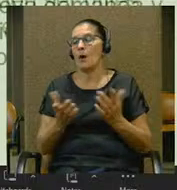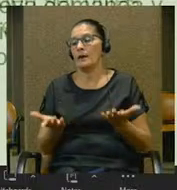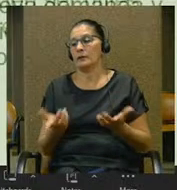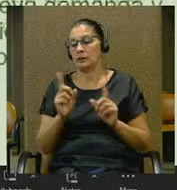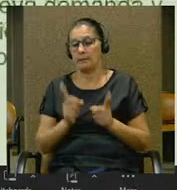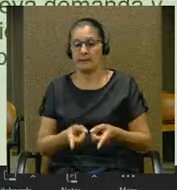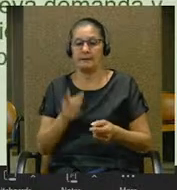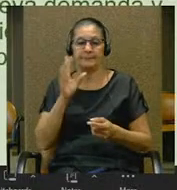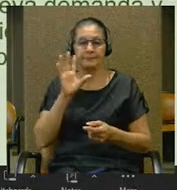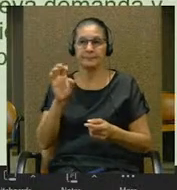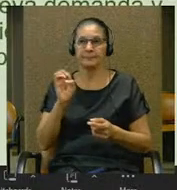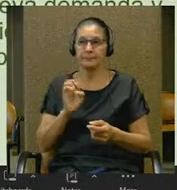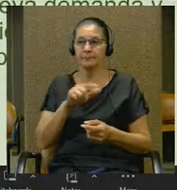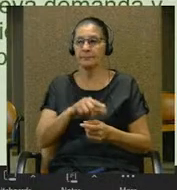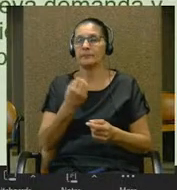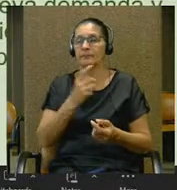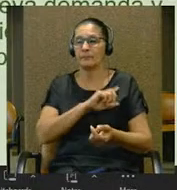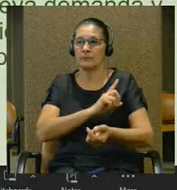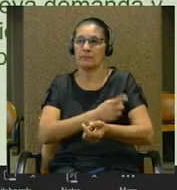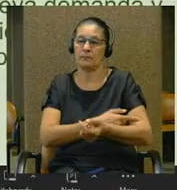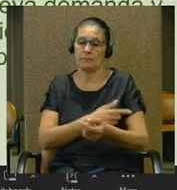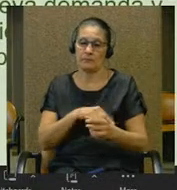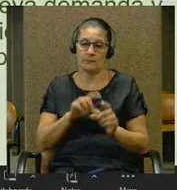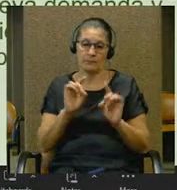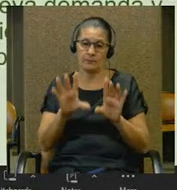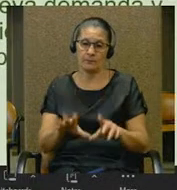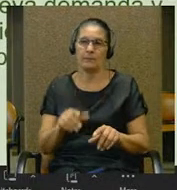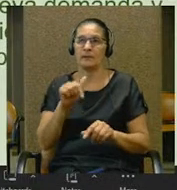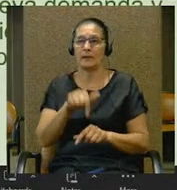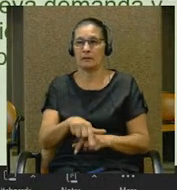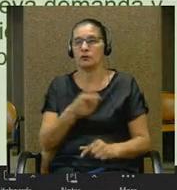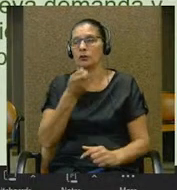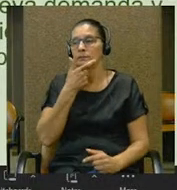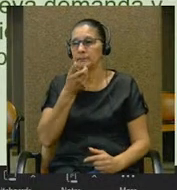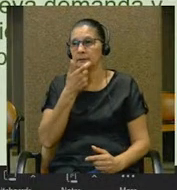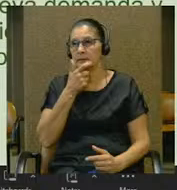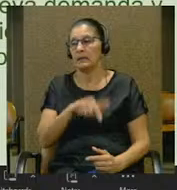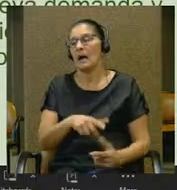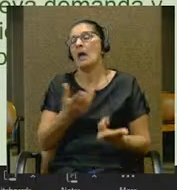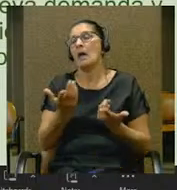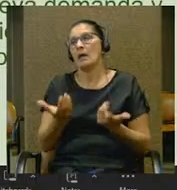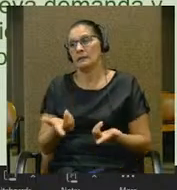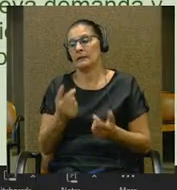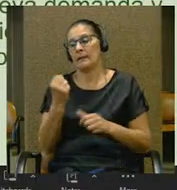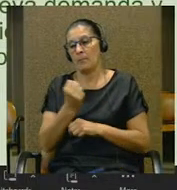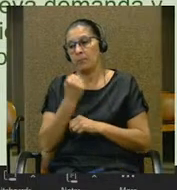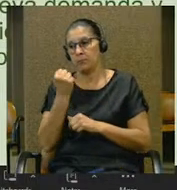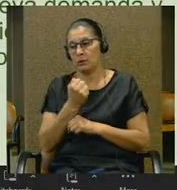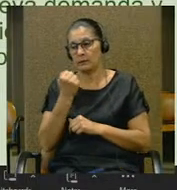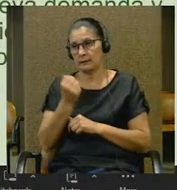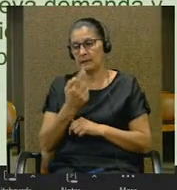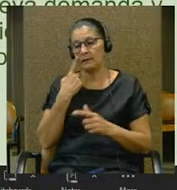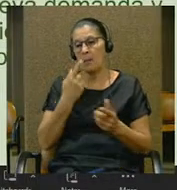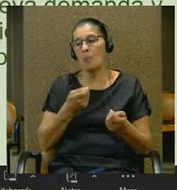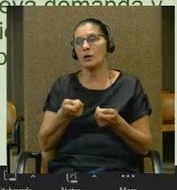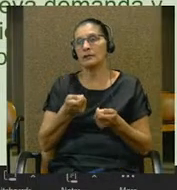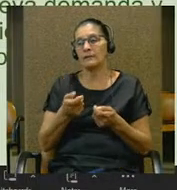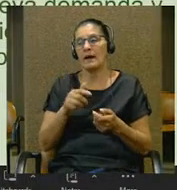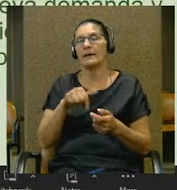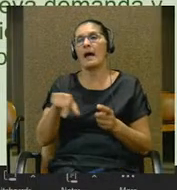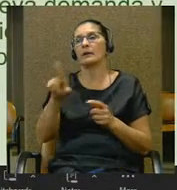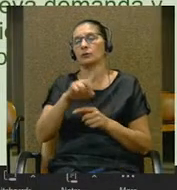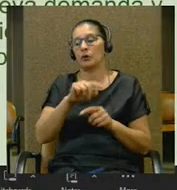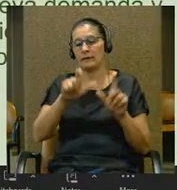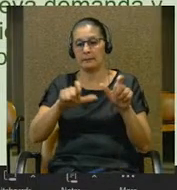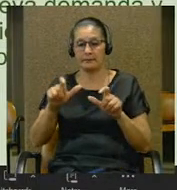And also, as we've heard before, given the dependency on these drugs, it would also be very important